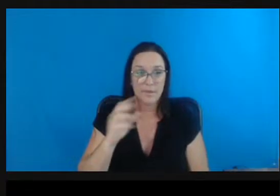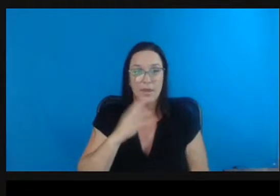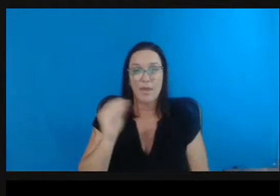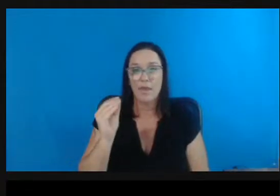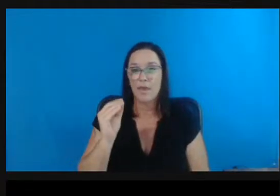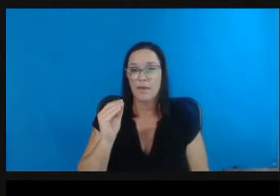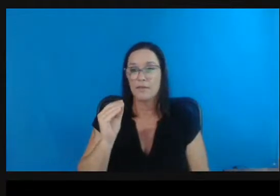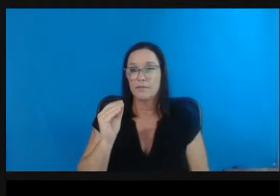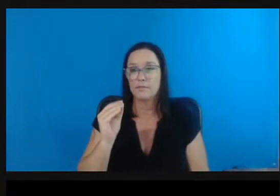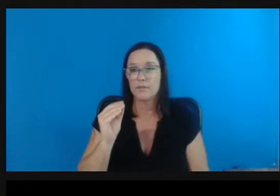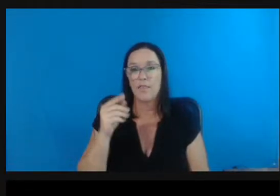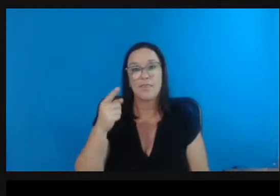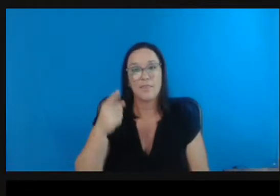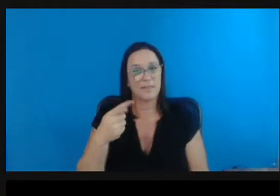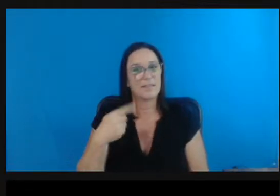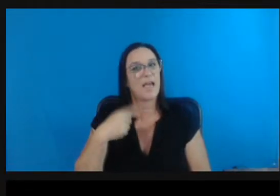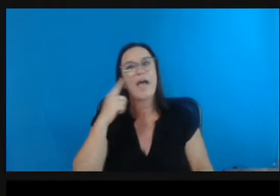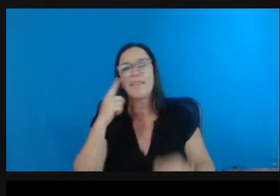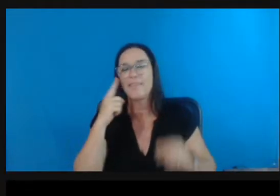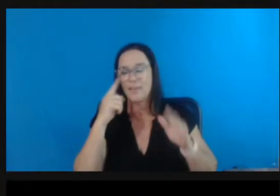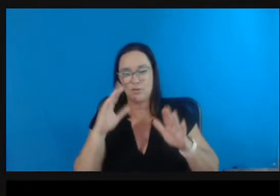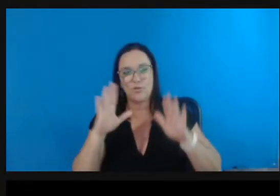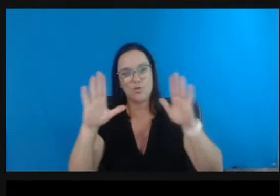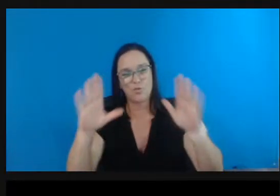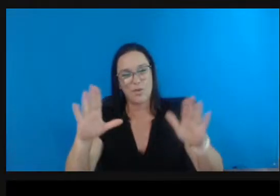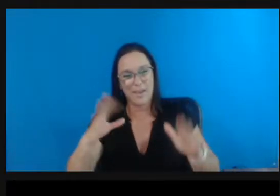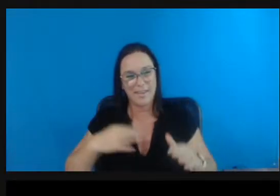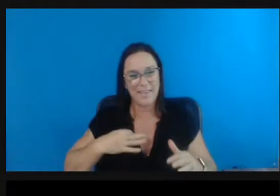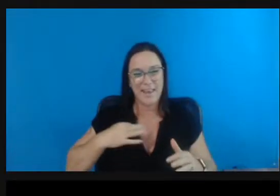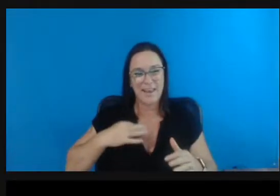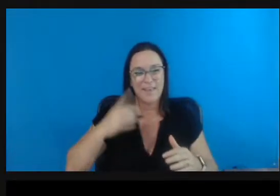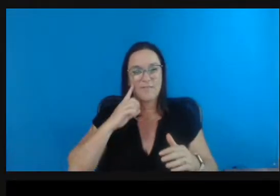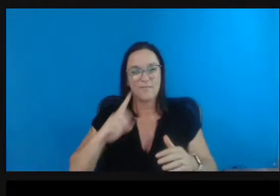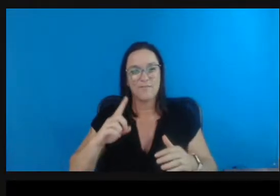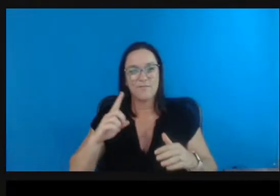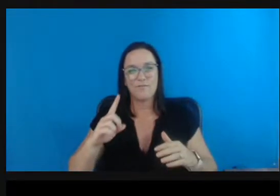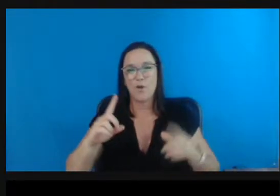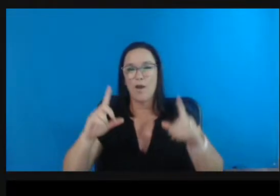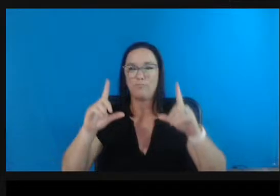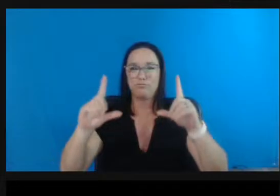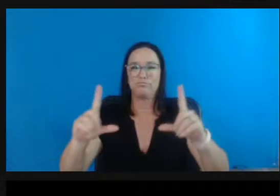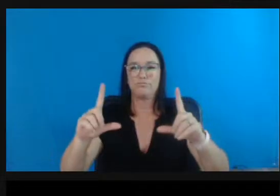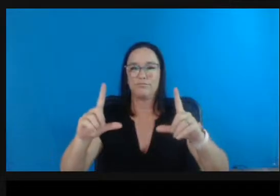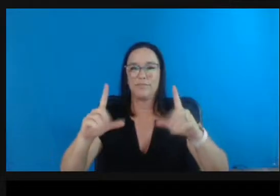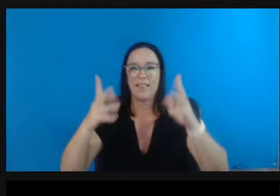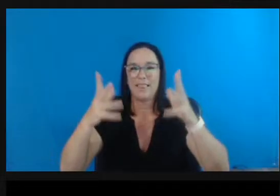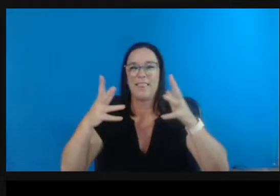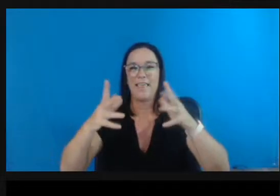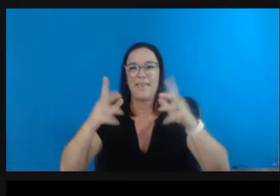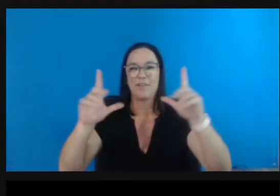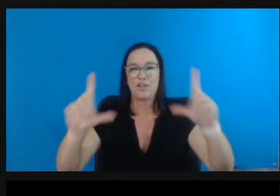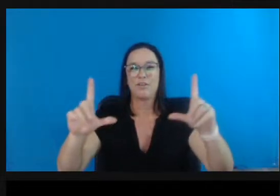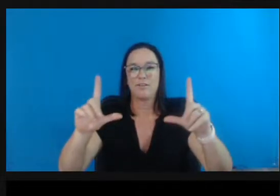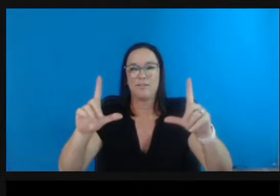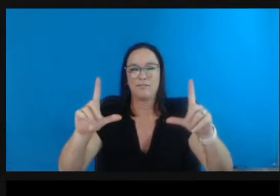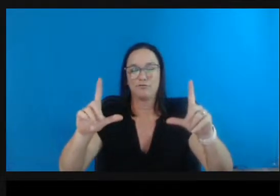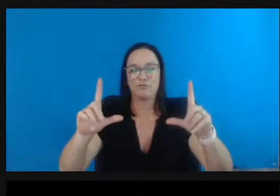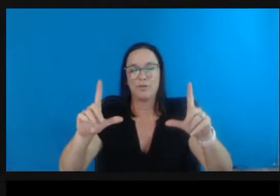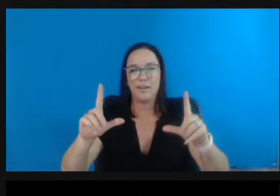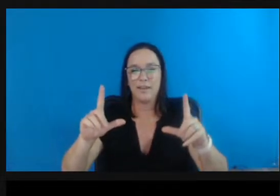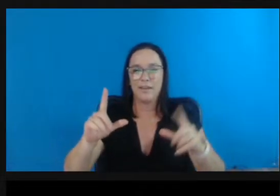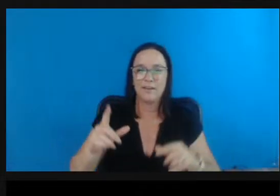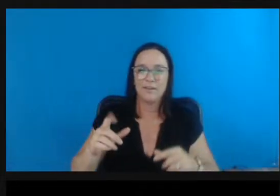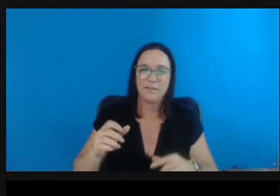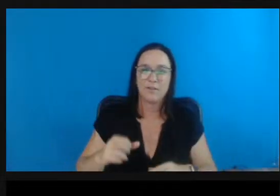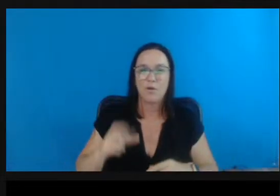yeah, this one I think is a great candidate for a screensaver or desktop background here. You guys can go find it